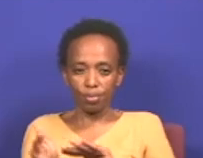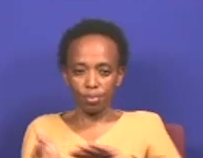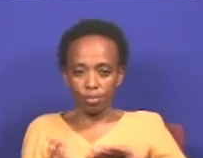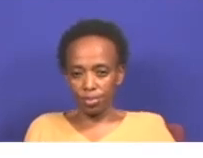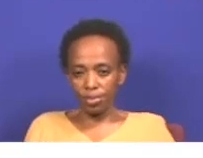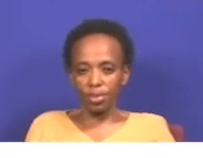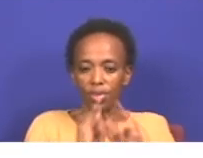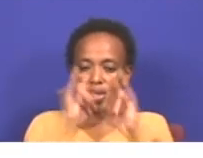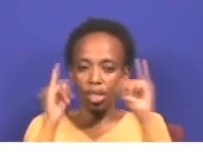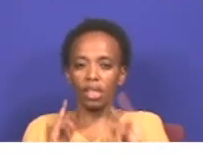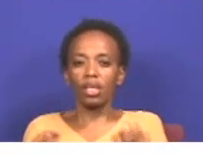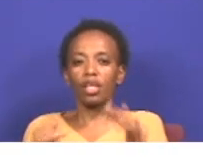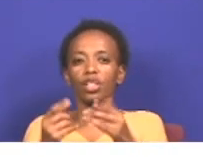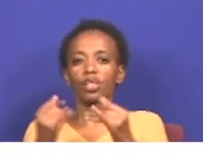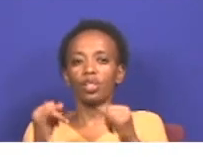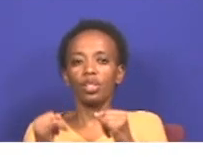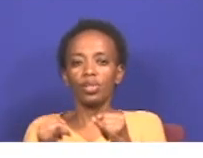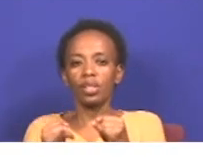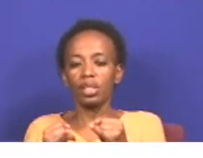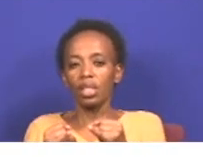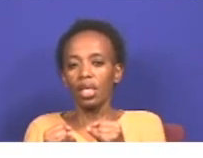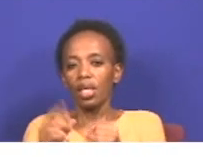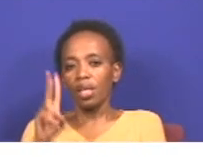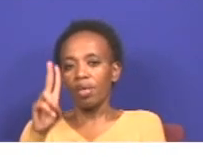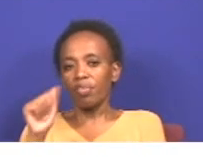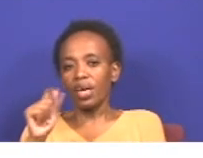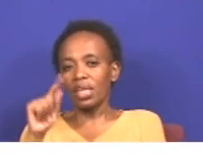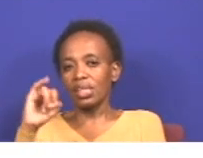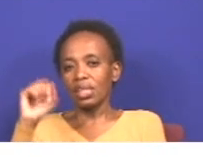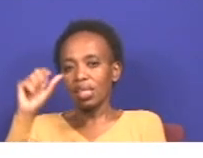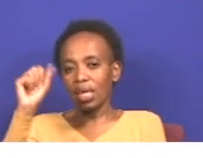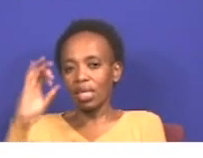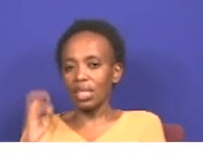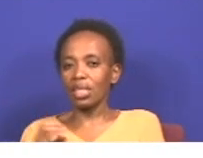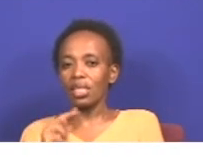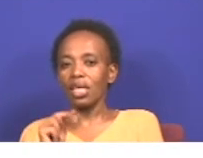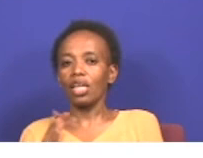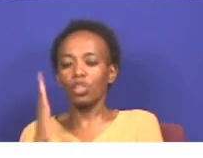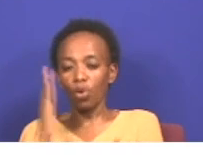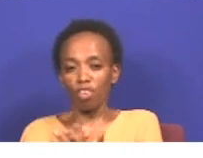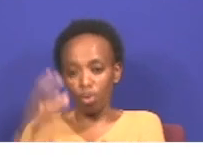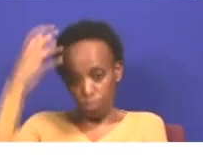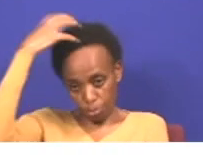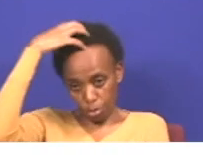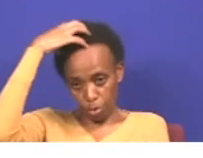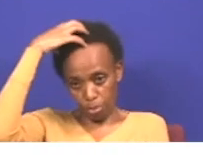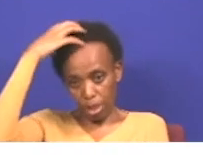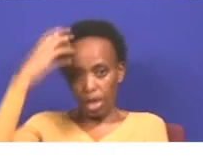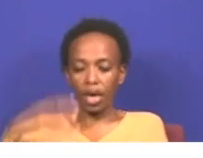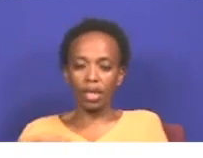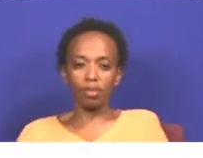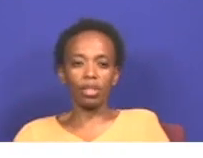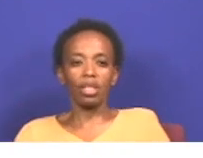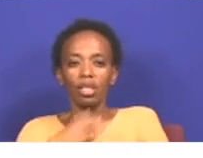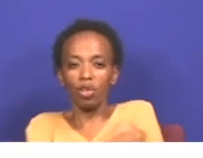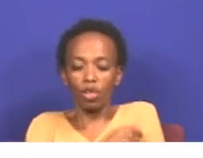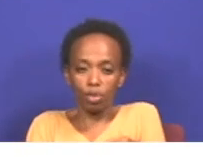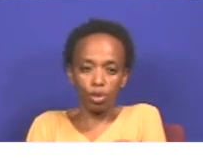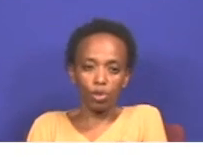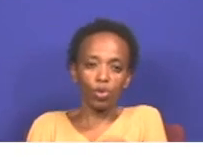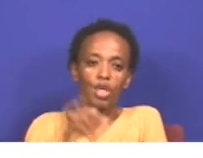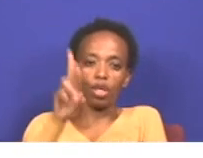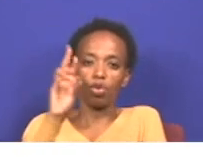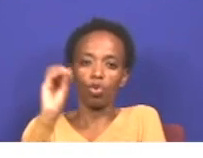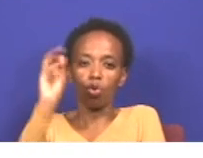On the international scene, the Vatican has confirmed that Pope Francis has been admitted at the Gemelli Hospital in Rome for a